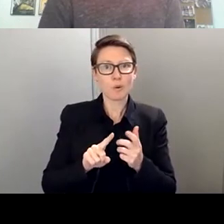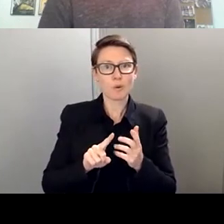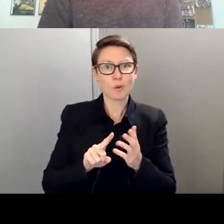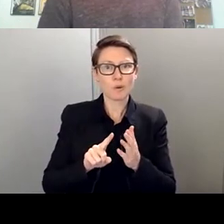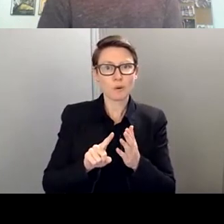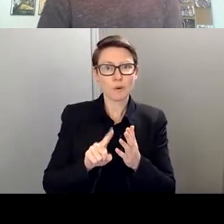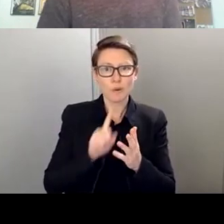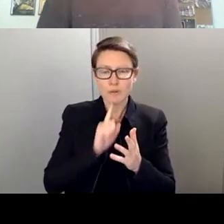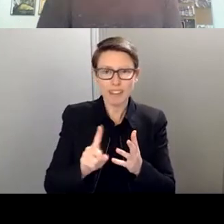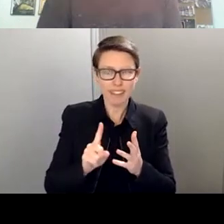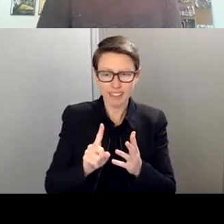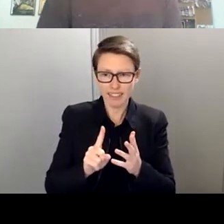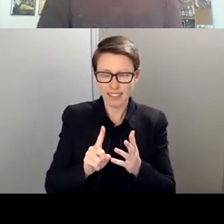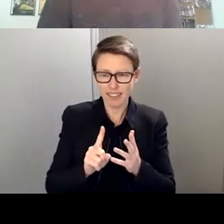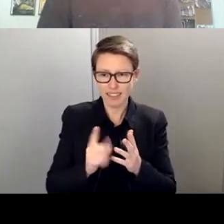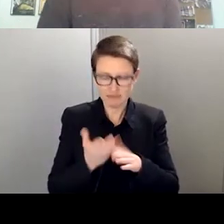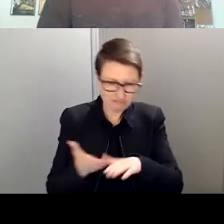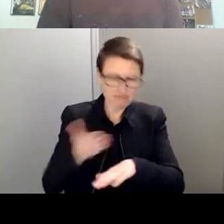truly creative.